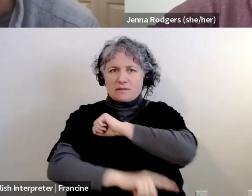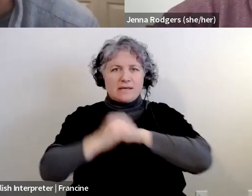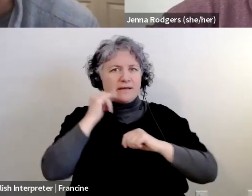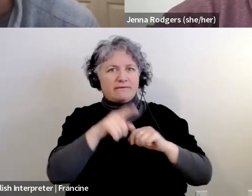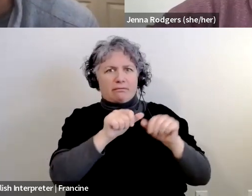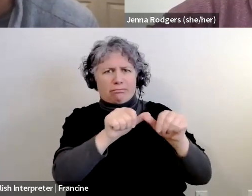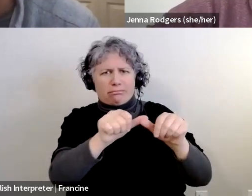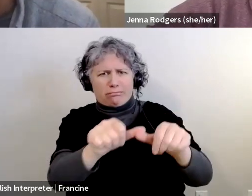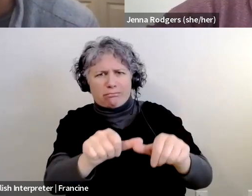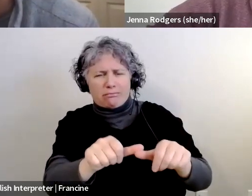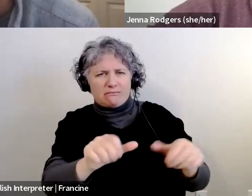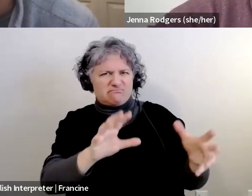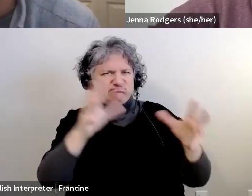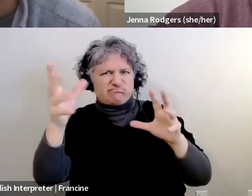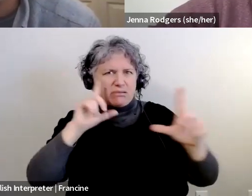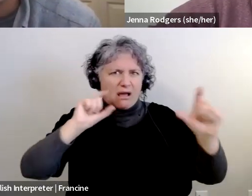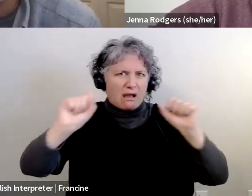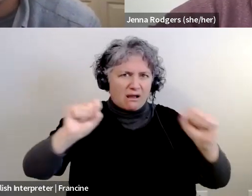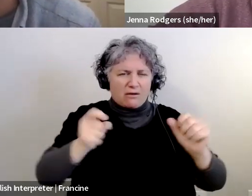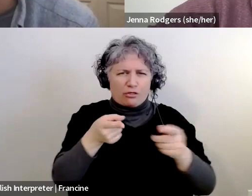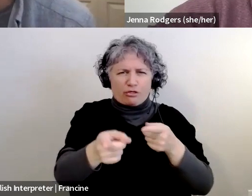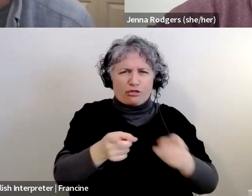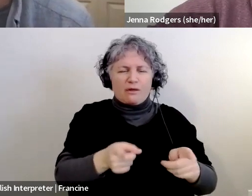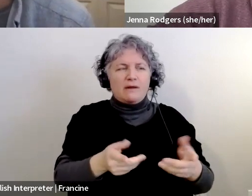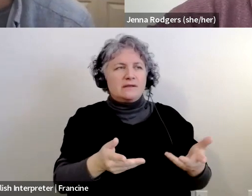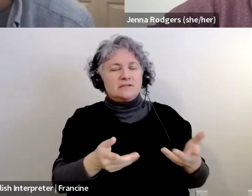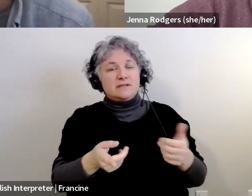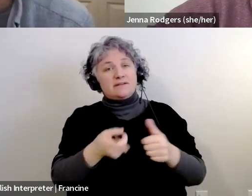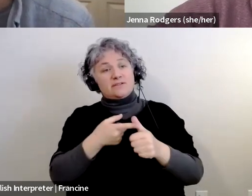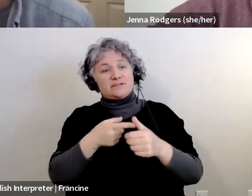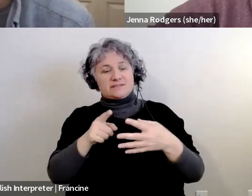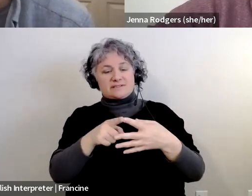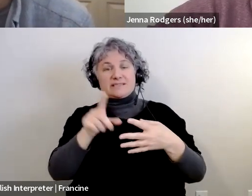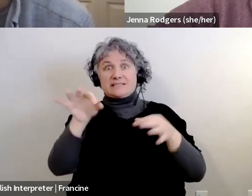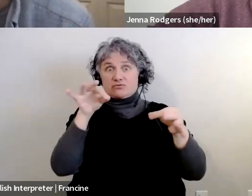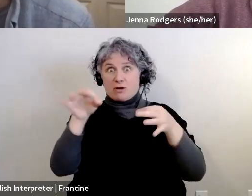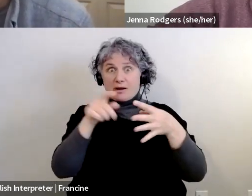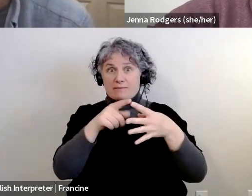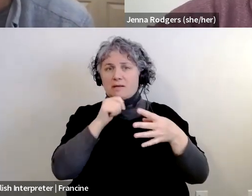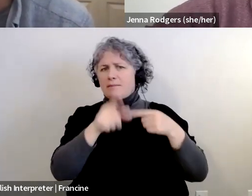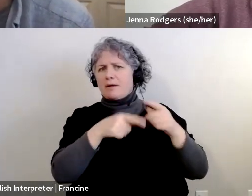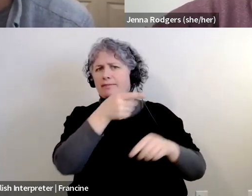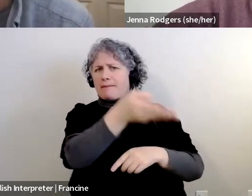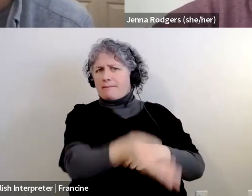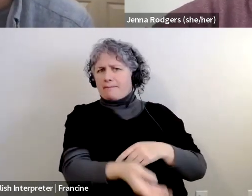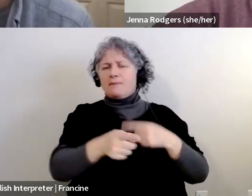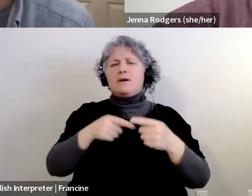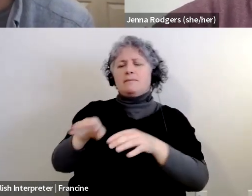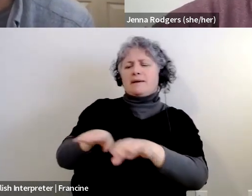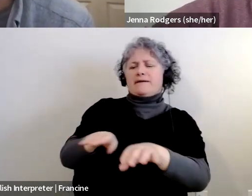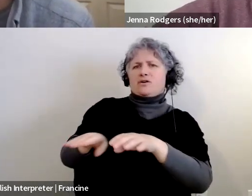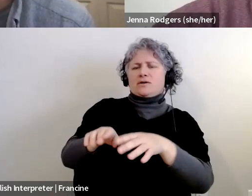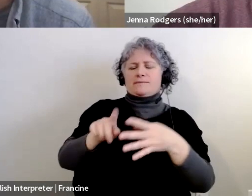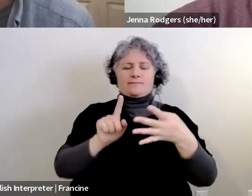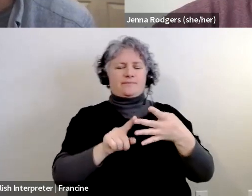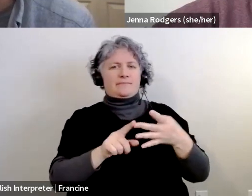that behavior. So that clarification is important. So first, describe the behavior. So it's not about who a person is, but what they're doing. Express